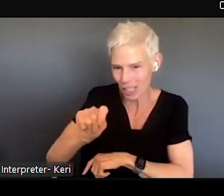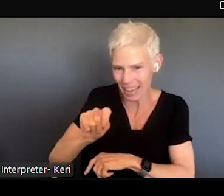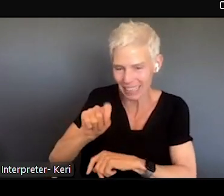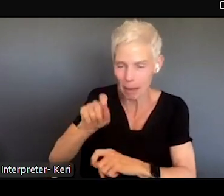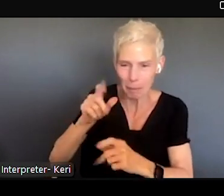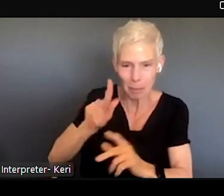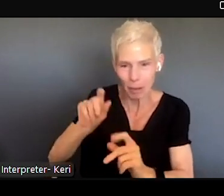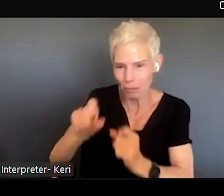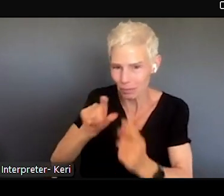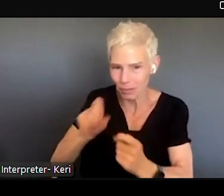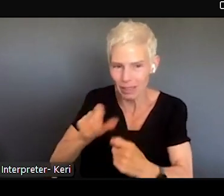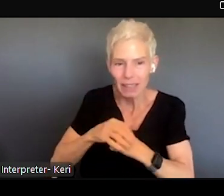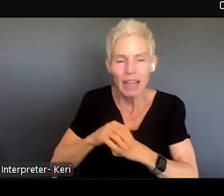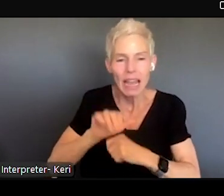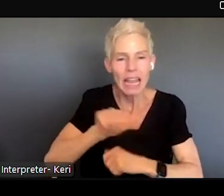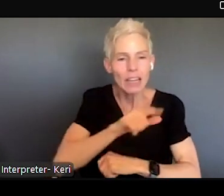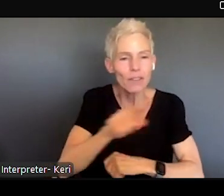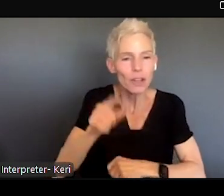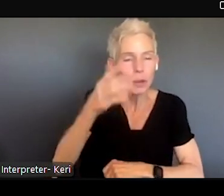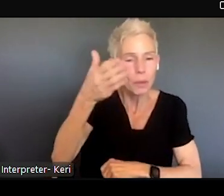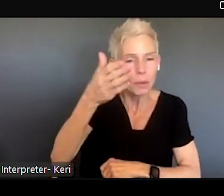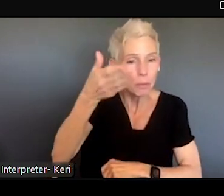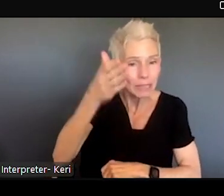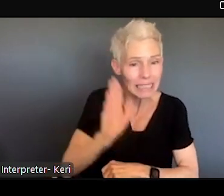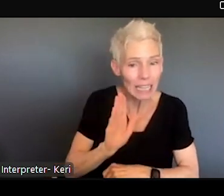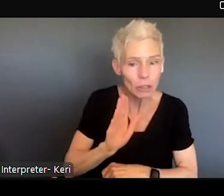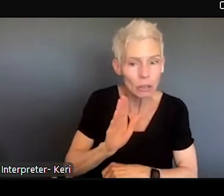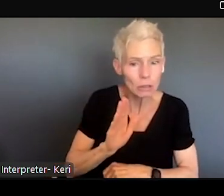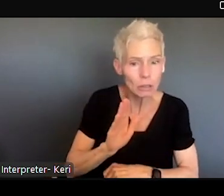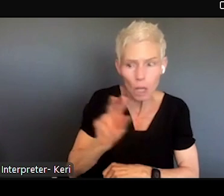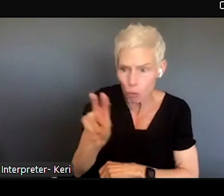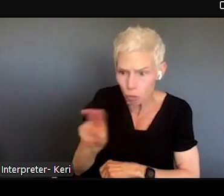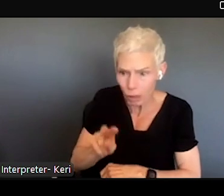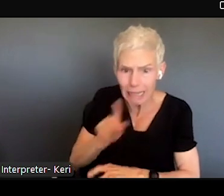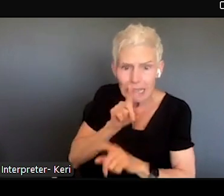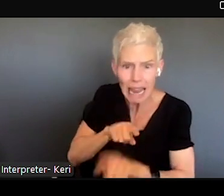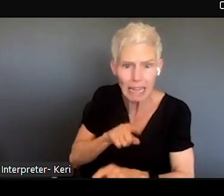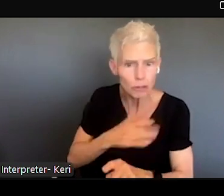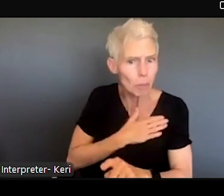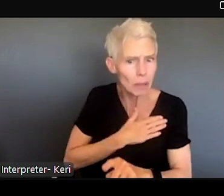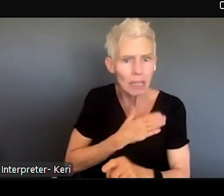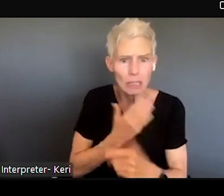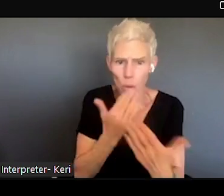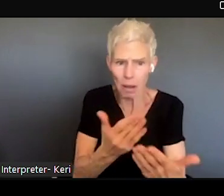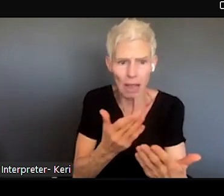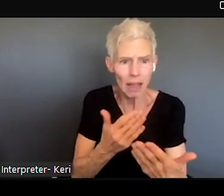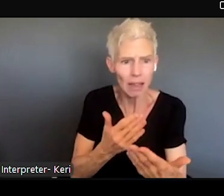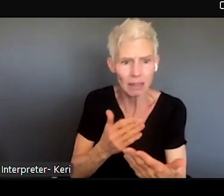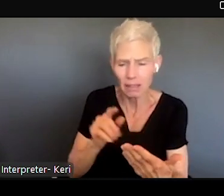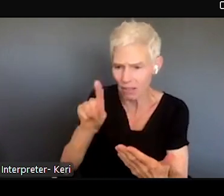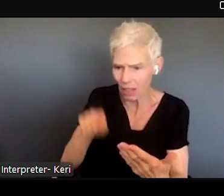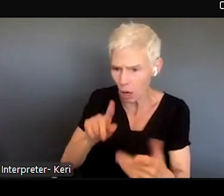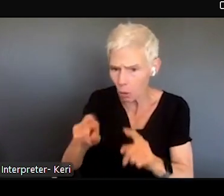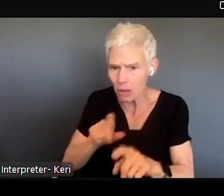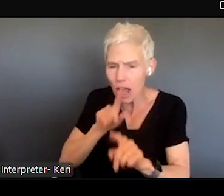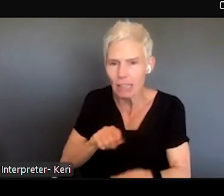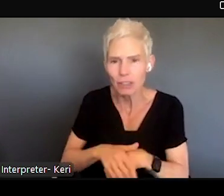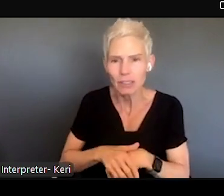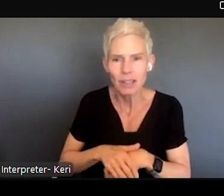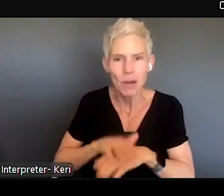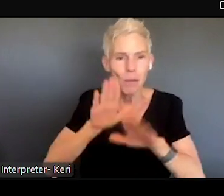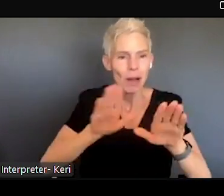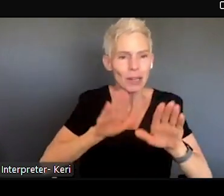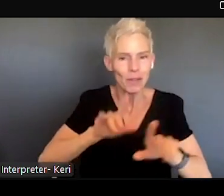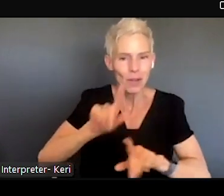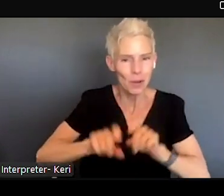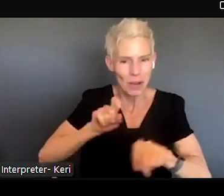the presenters today want to answer some in the chat, please go for it. They're just great questions. And